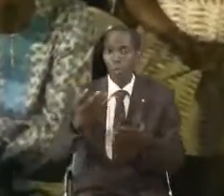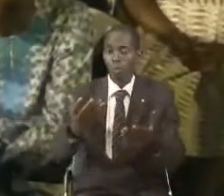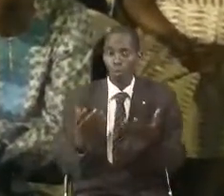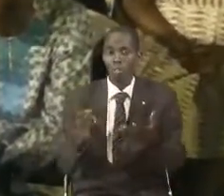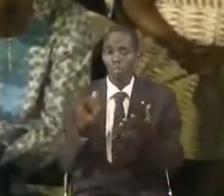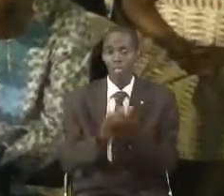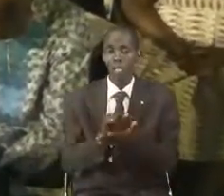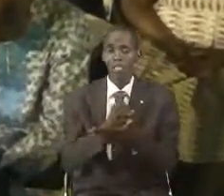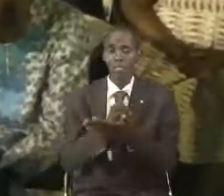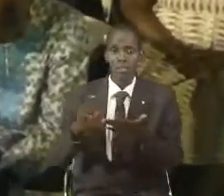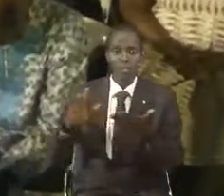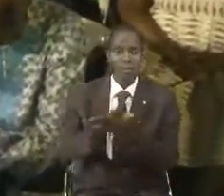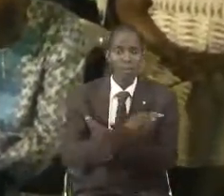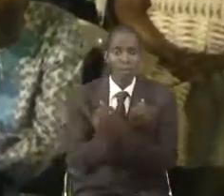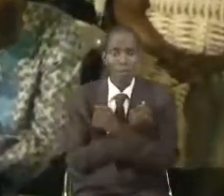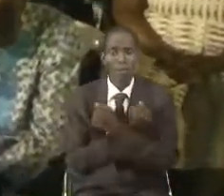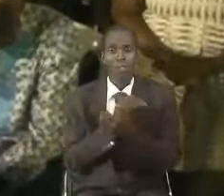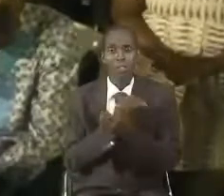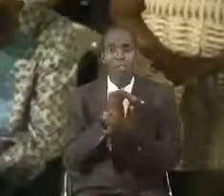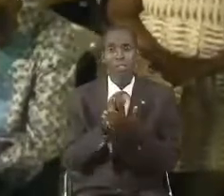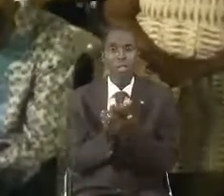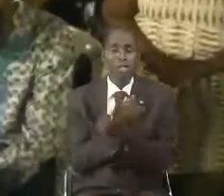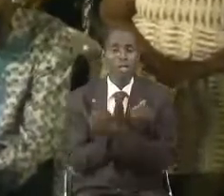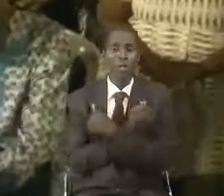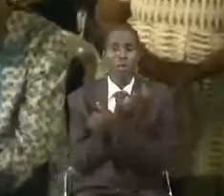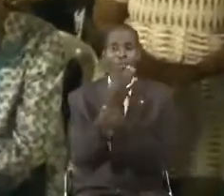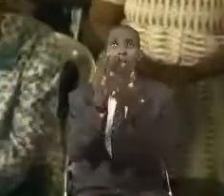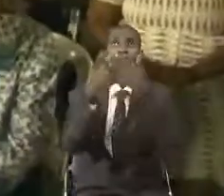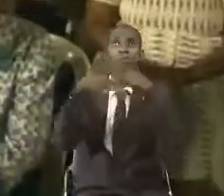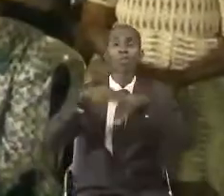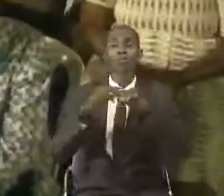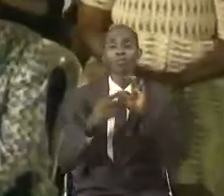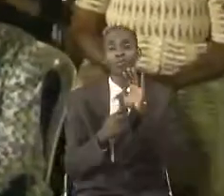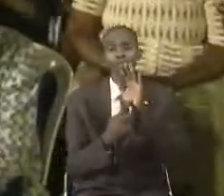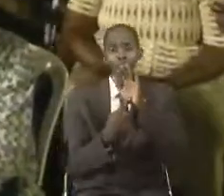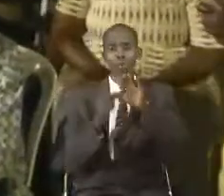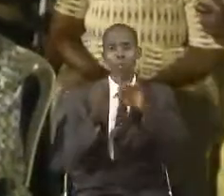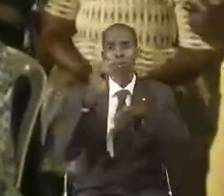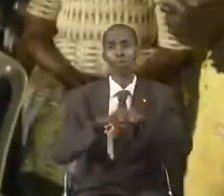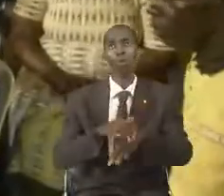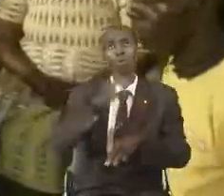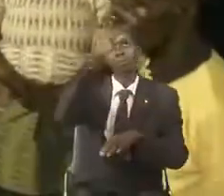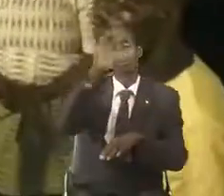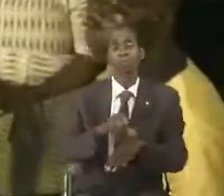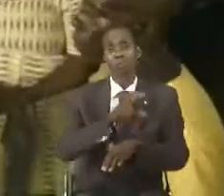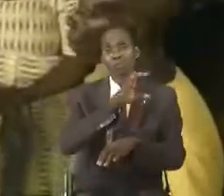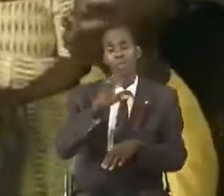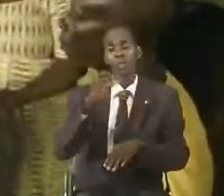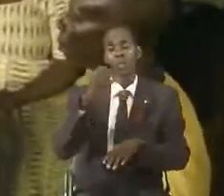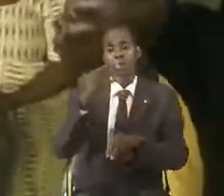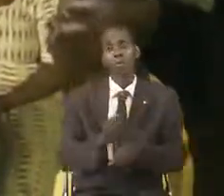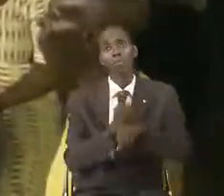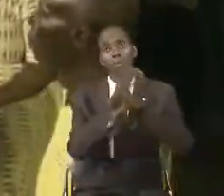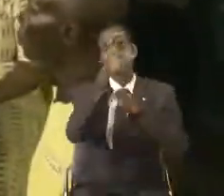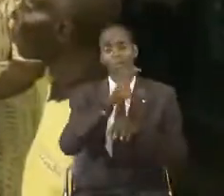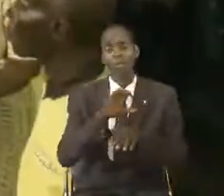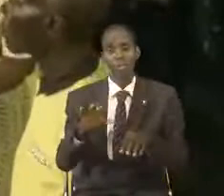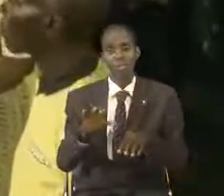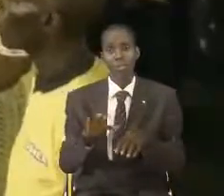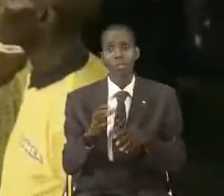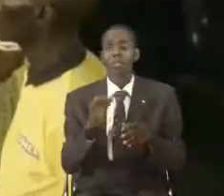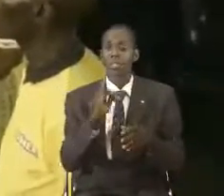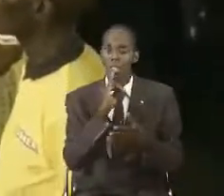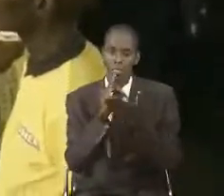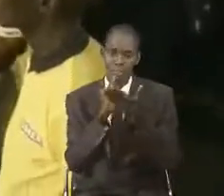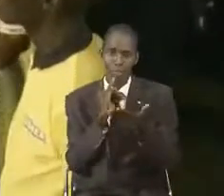Lord tonight, and you are ready for that agape love, the love of heaven demonstrated on the cross of Calvary for